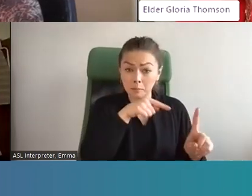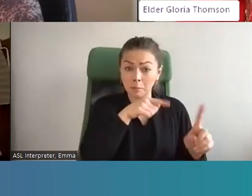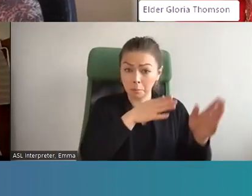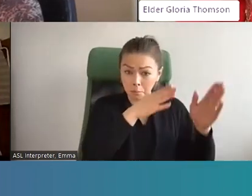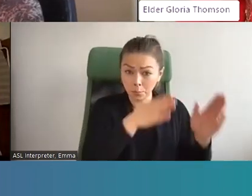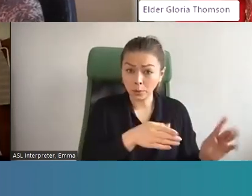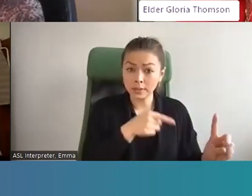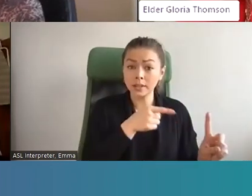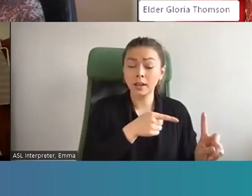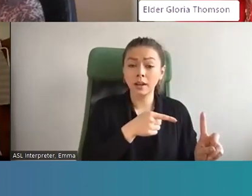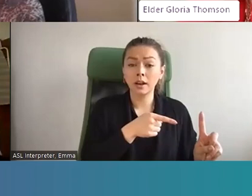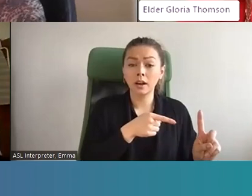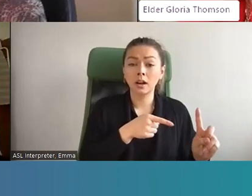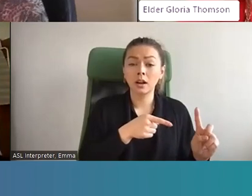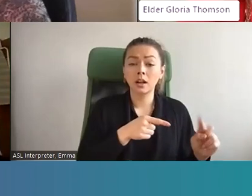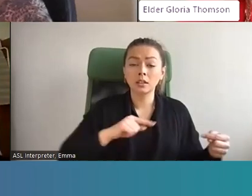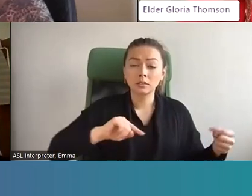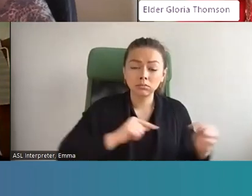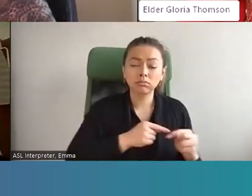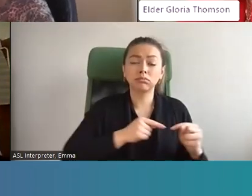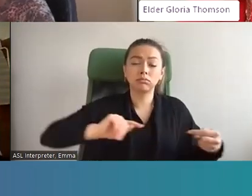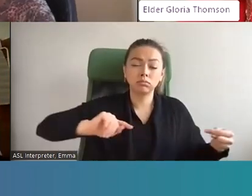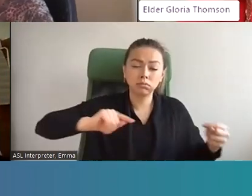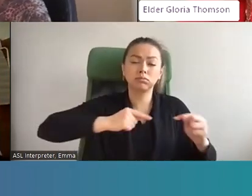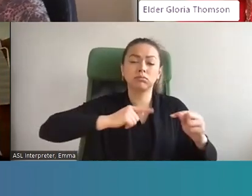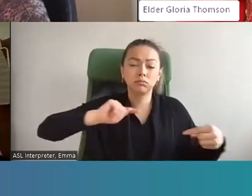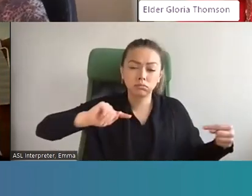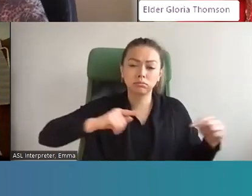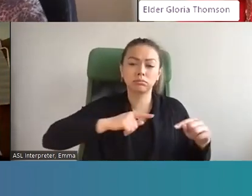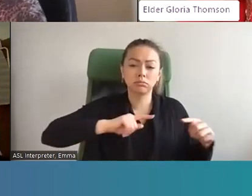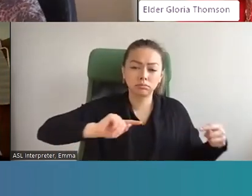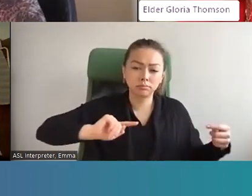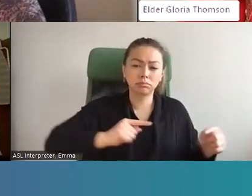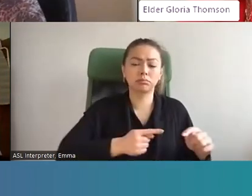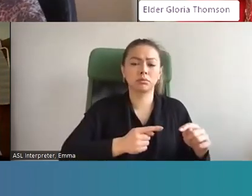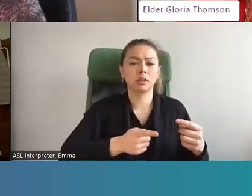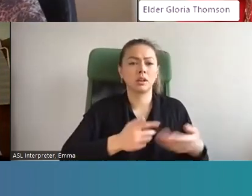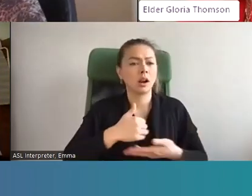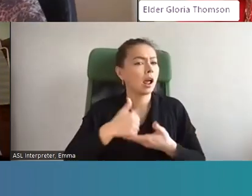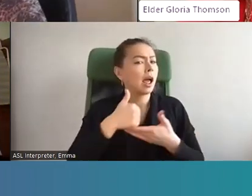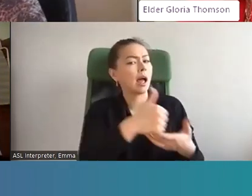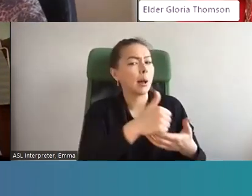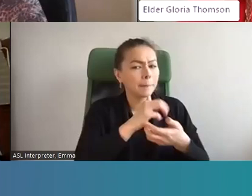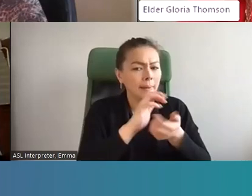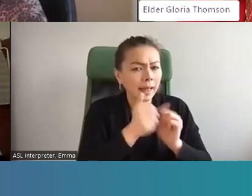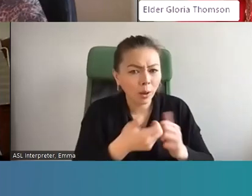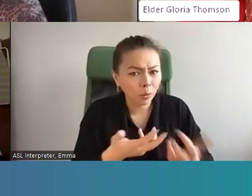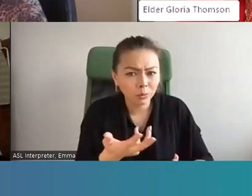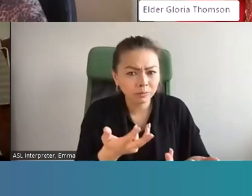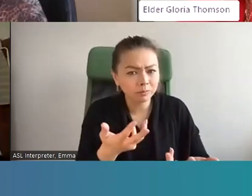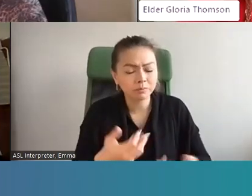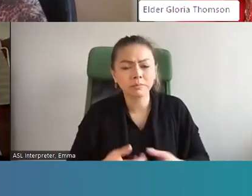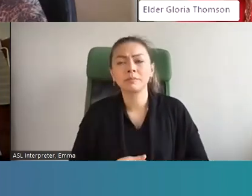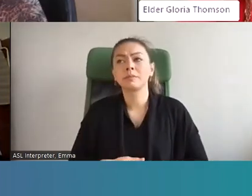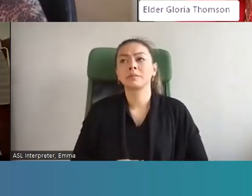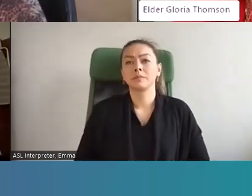that person repeatedly had been hurt, but as for